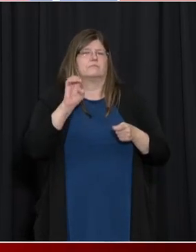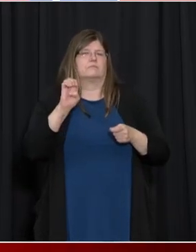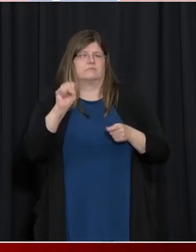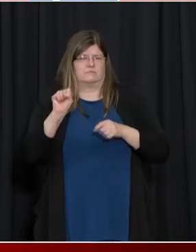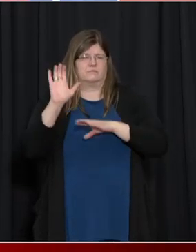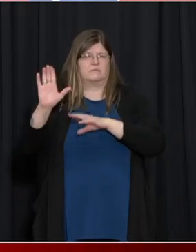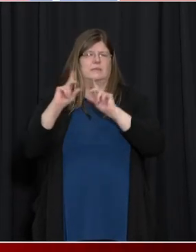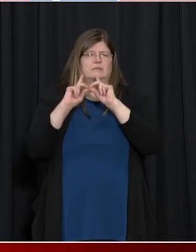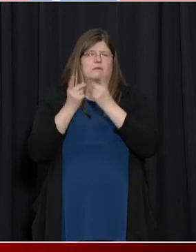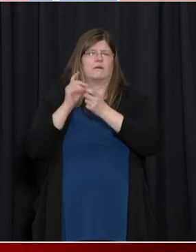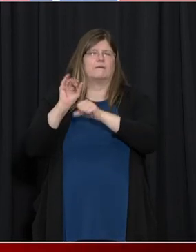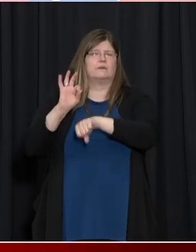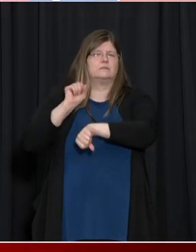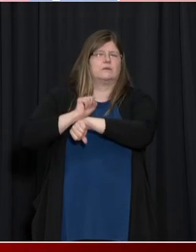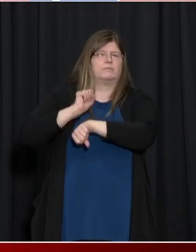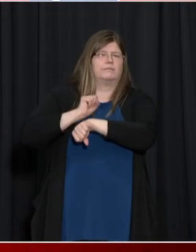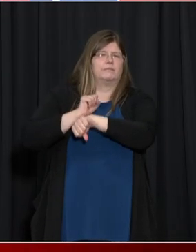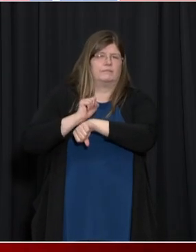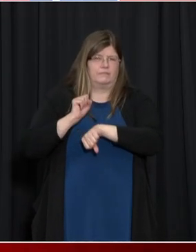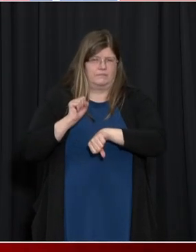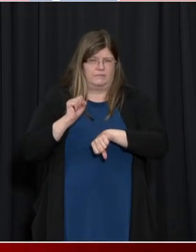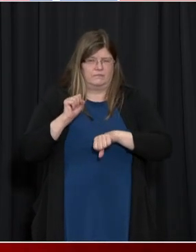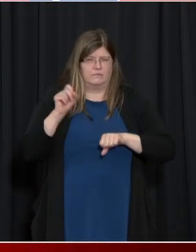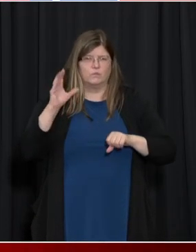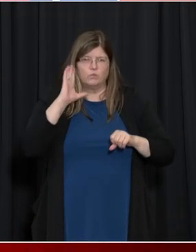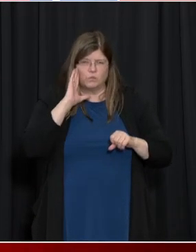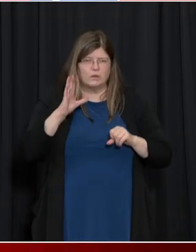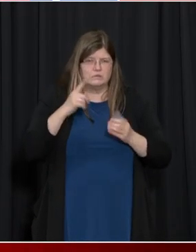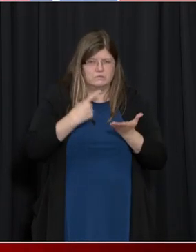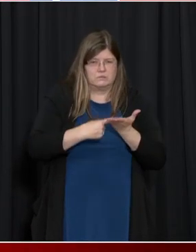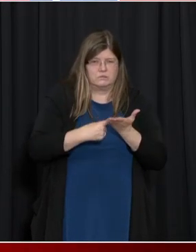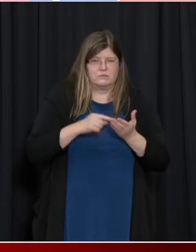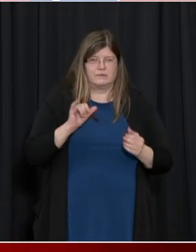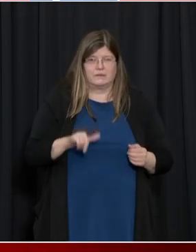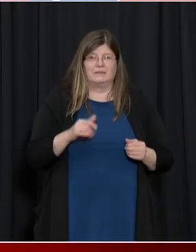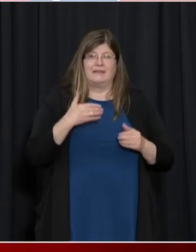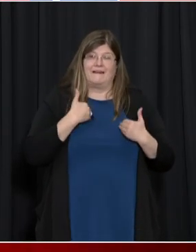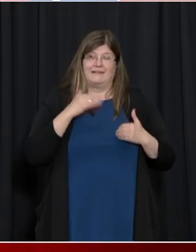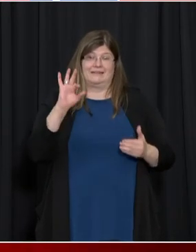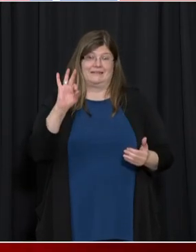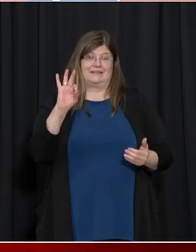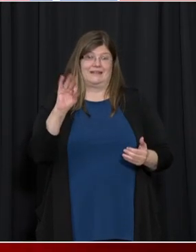still think that we're about 90,000 plus DC workers who have applied for